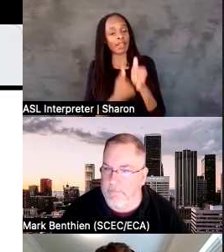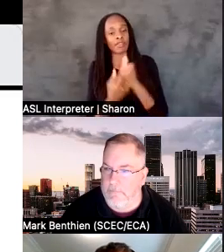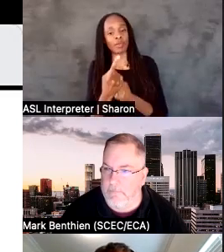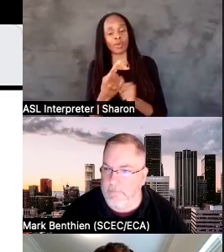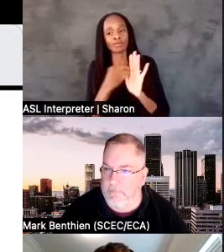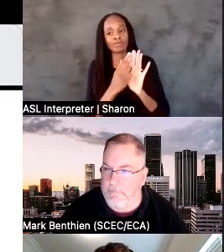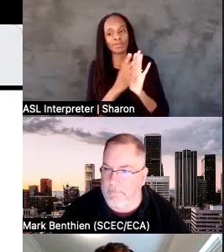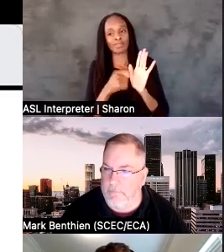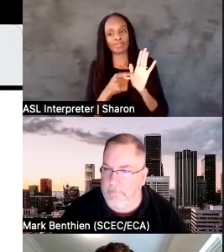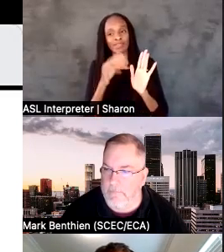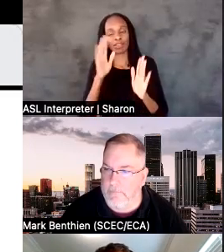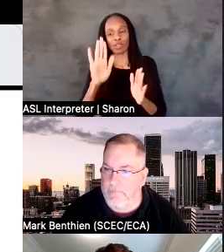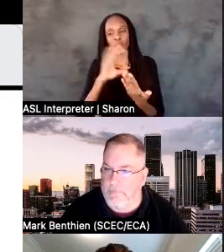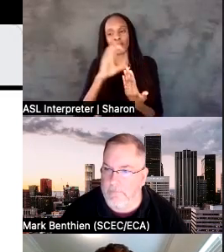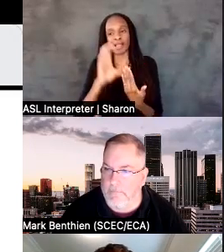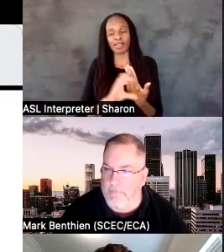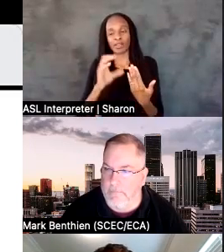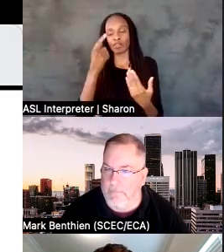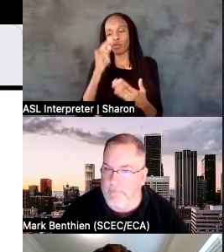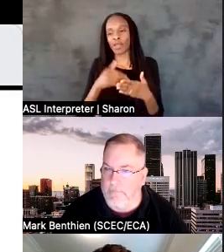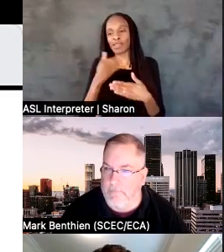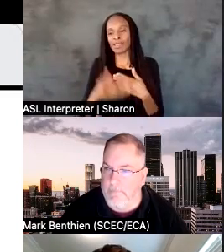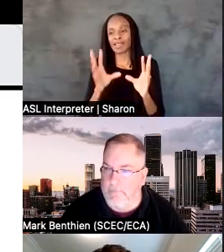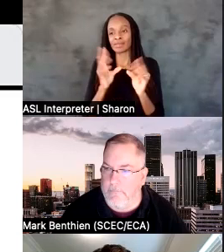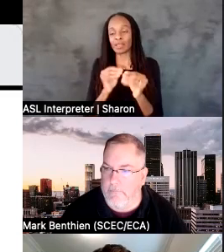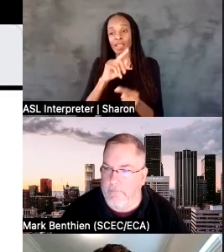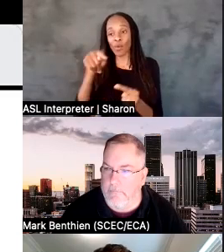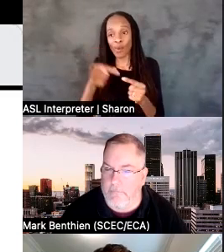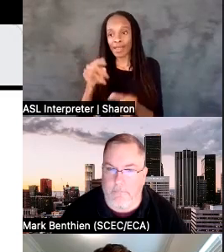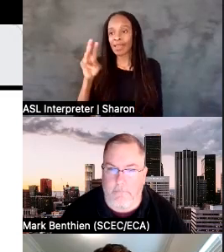for our next meeting, which will be in May.